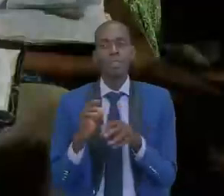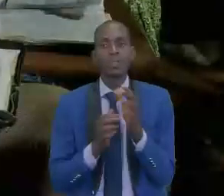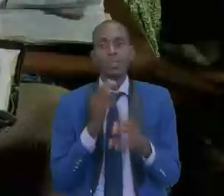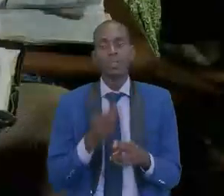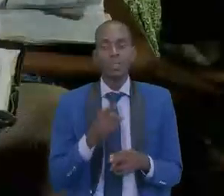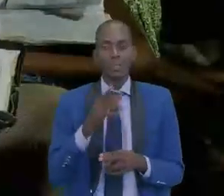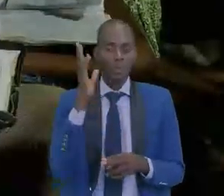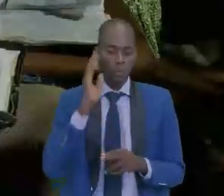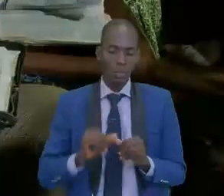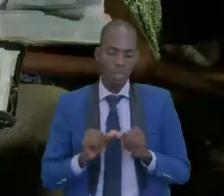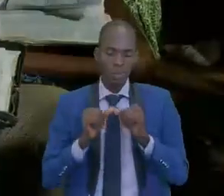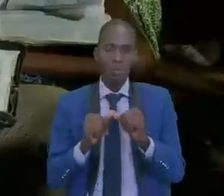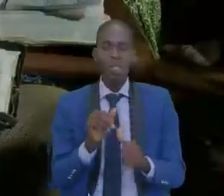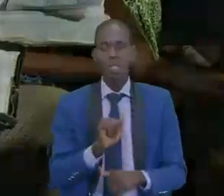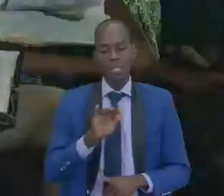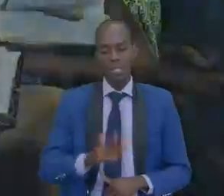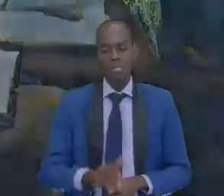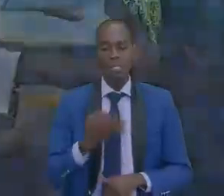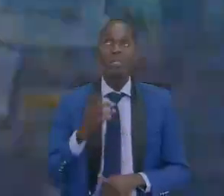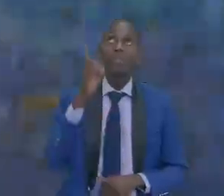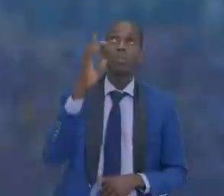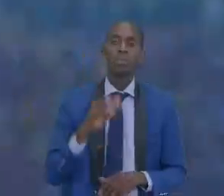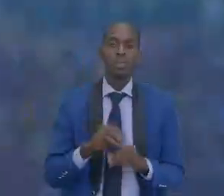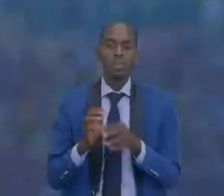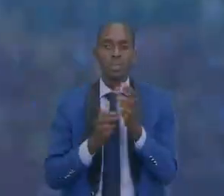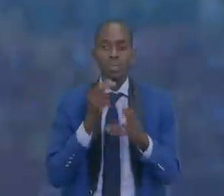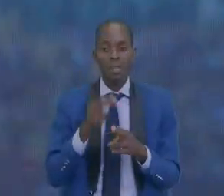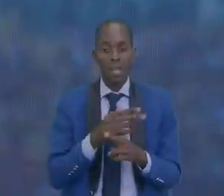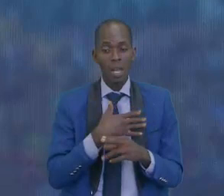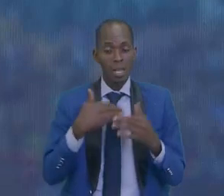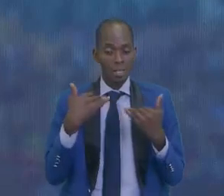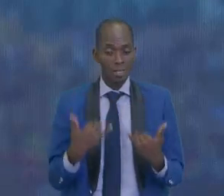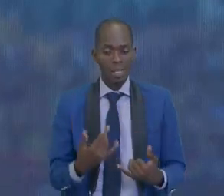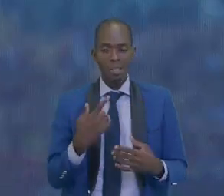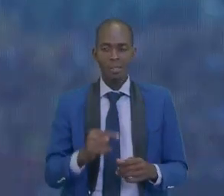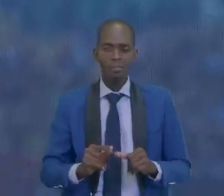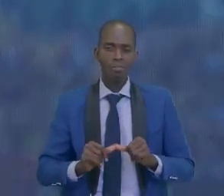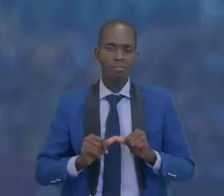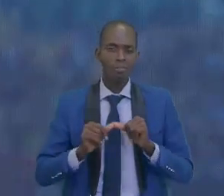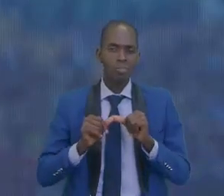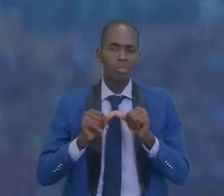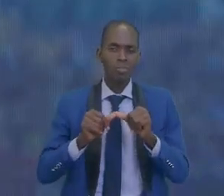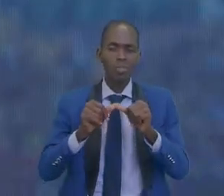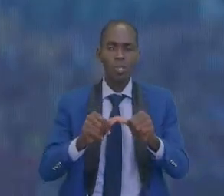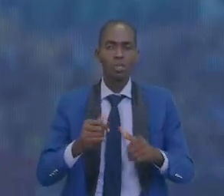Remain a child of God. And now the perpetual joy that we